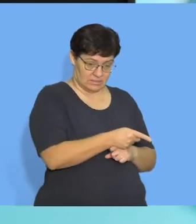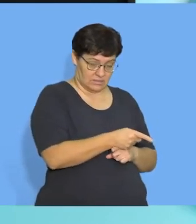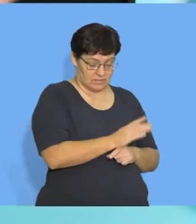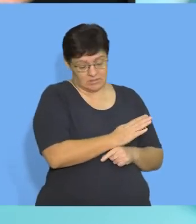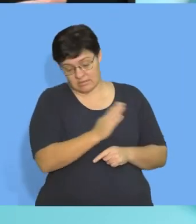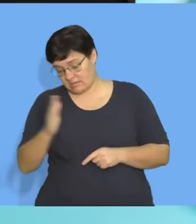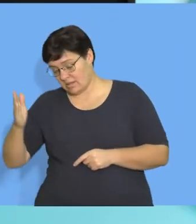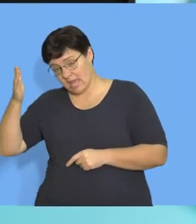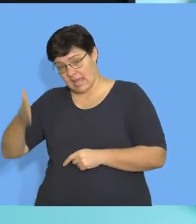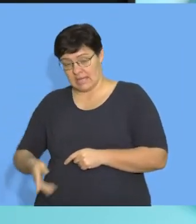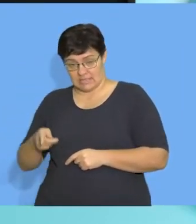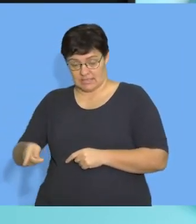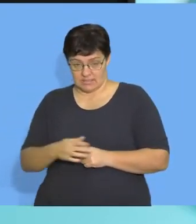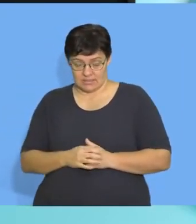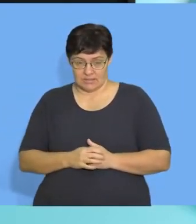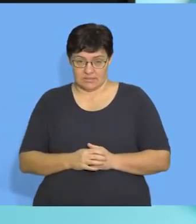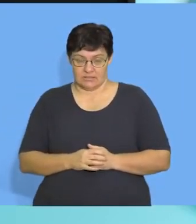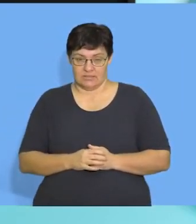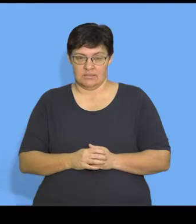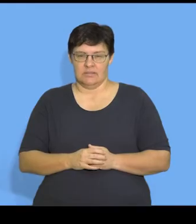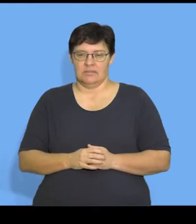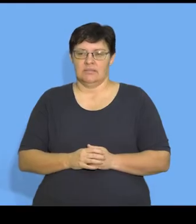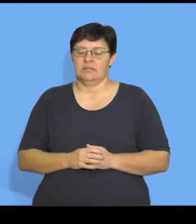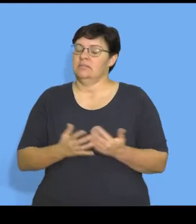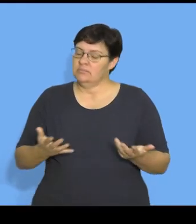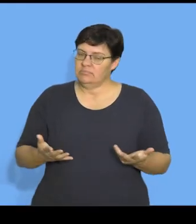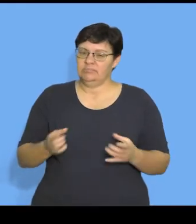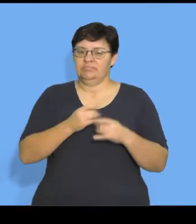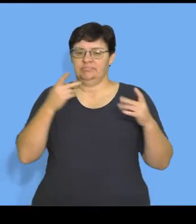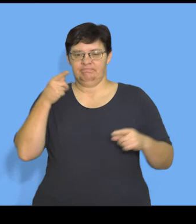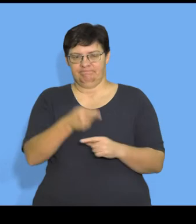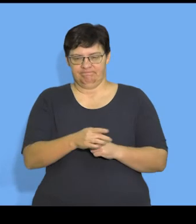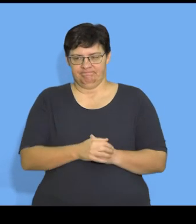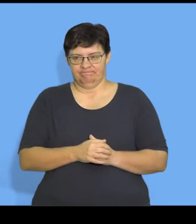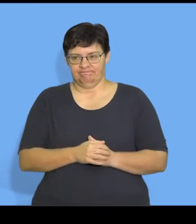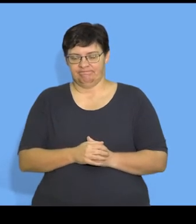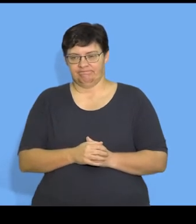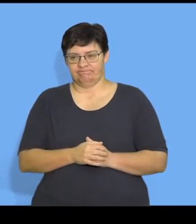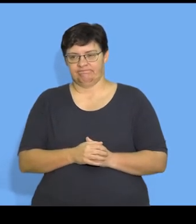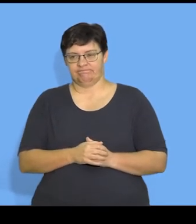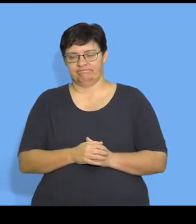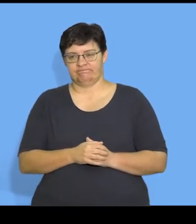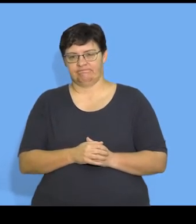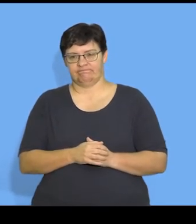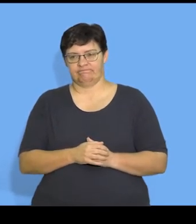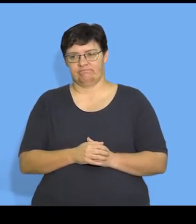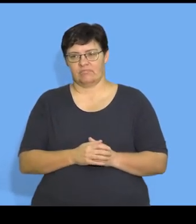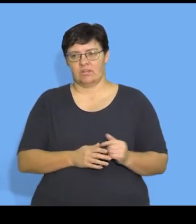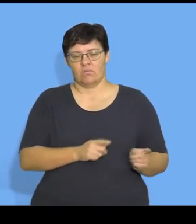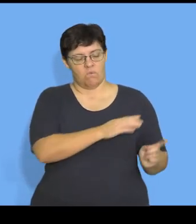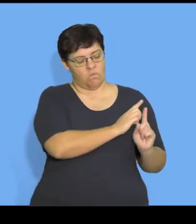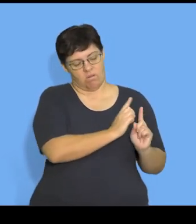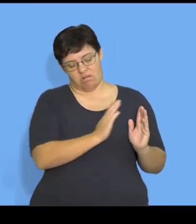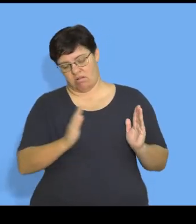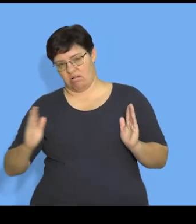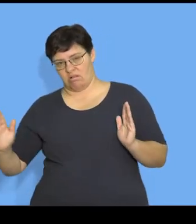to the end of the last one. So here's the beginning of my first one. Oopsie, it goes all the